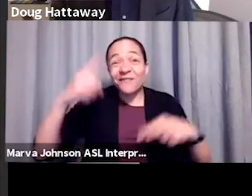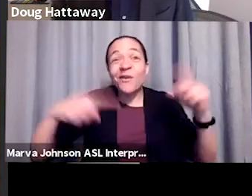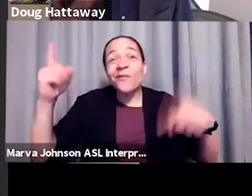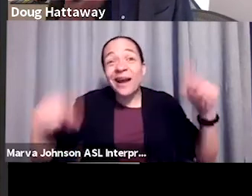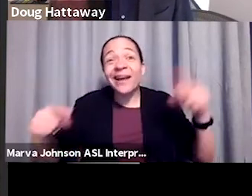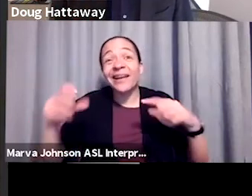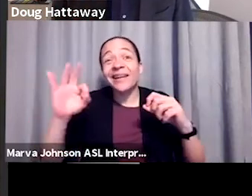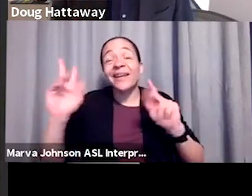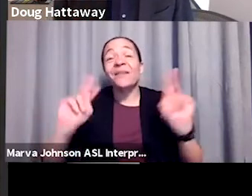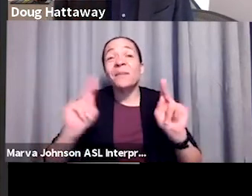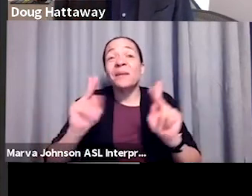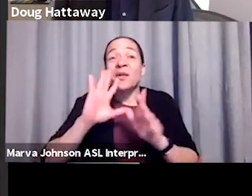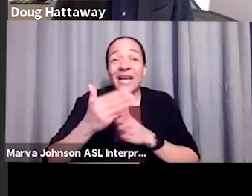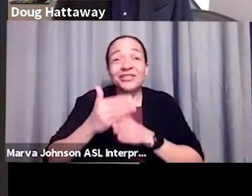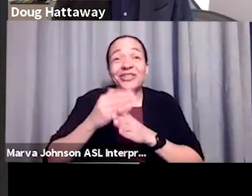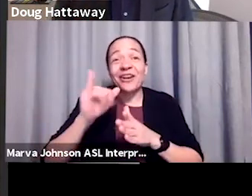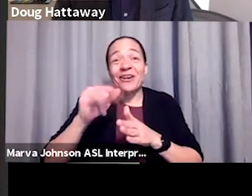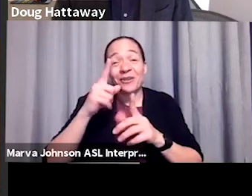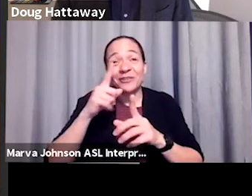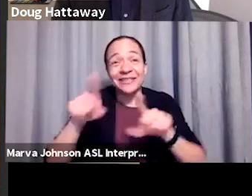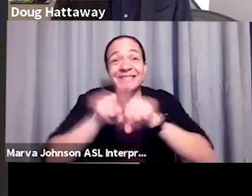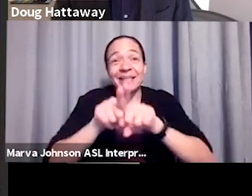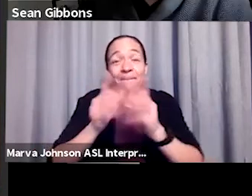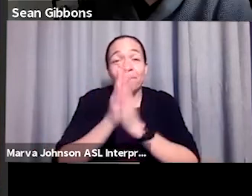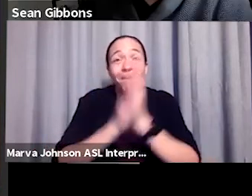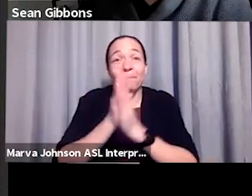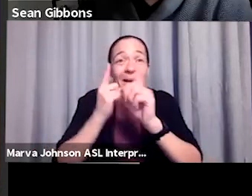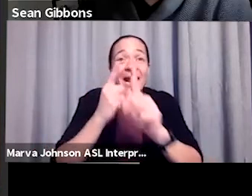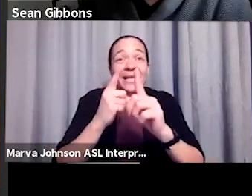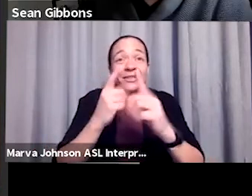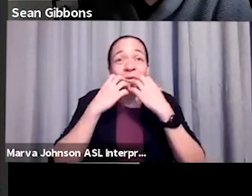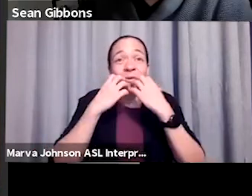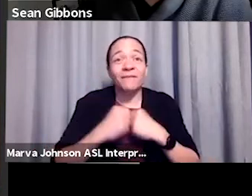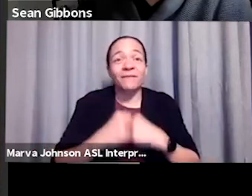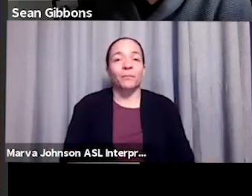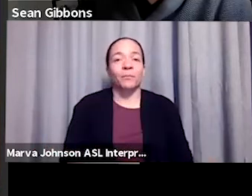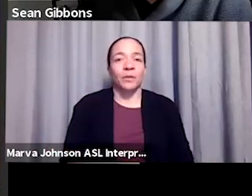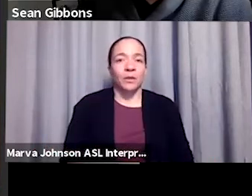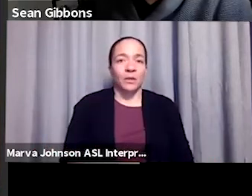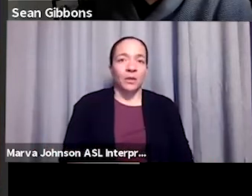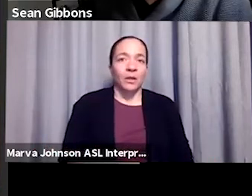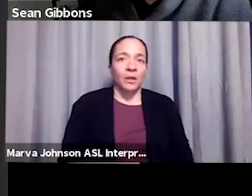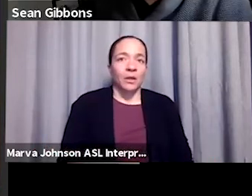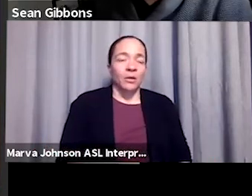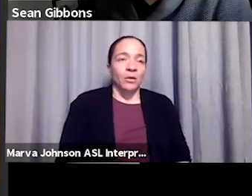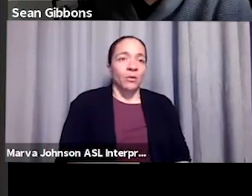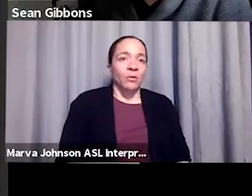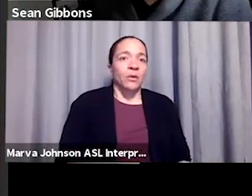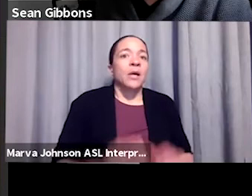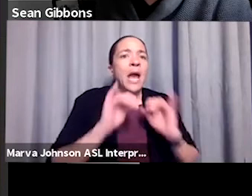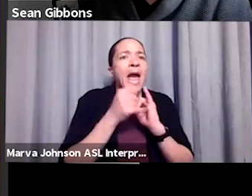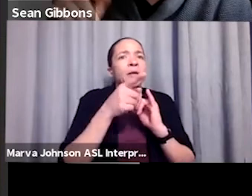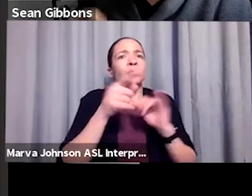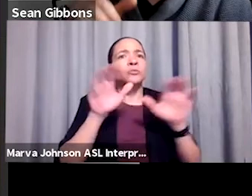those sorts of aspirations and values. Our friend Na asks up in Minneapolis, how do you do digital